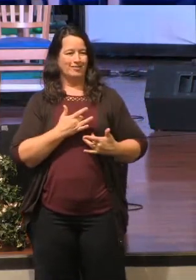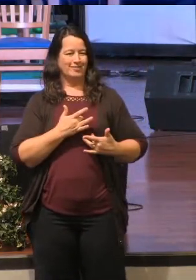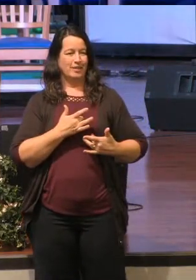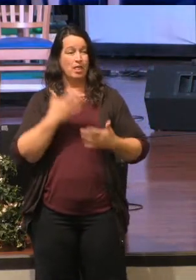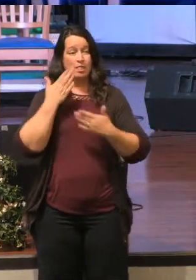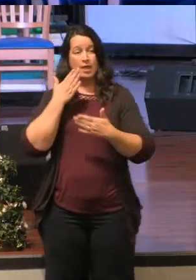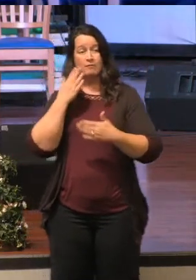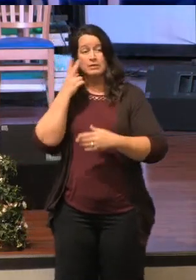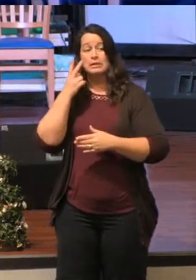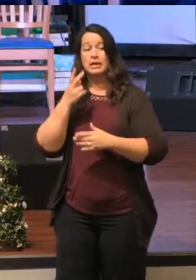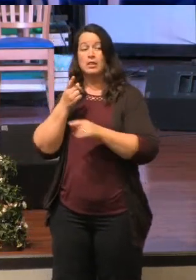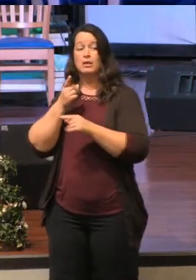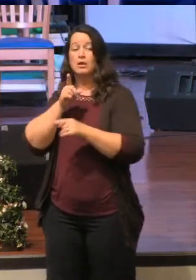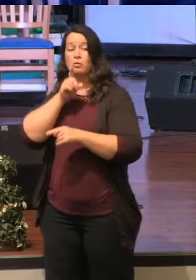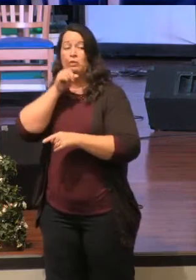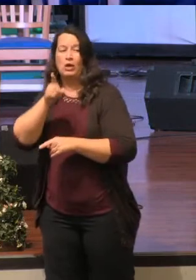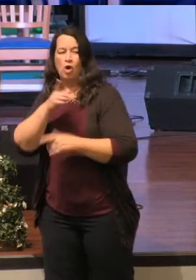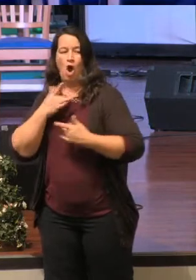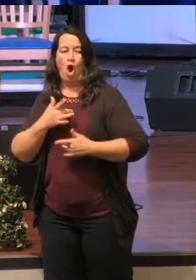doctor.